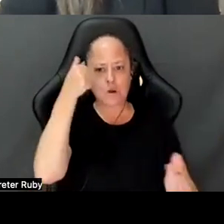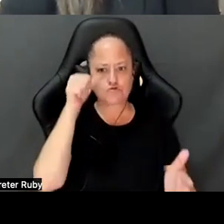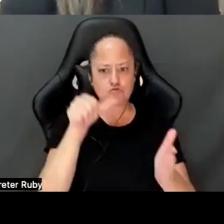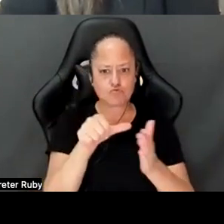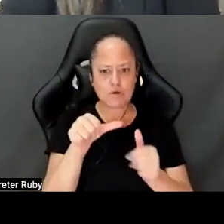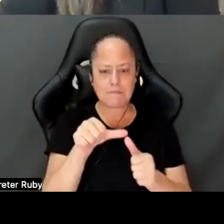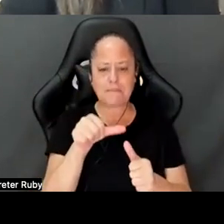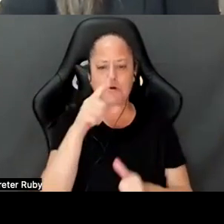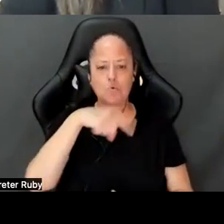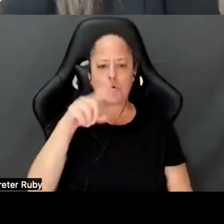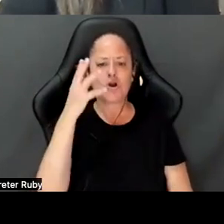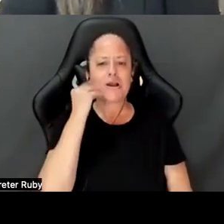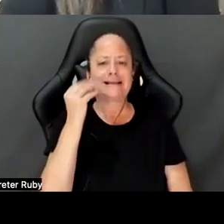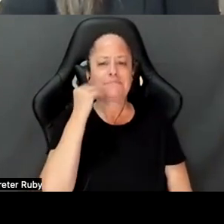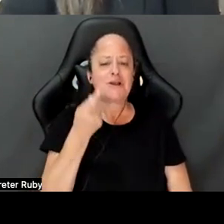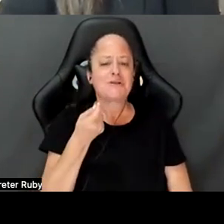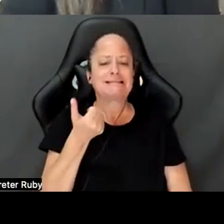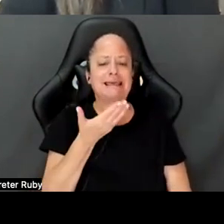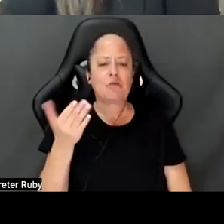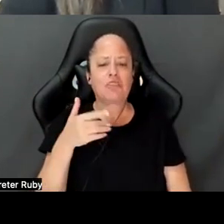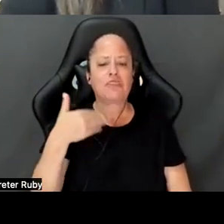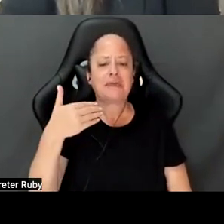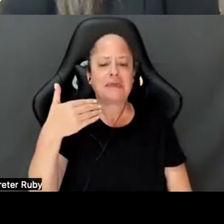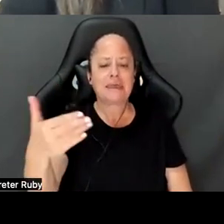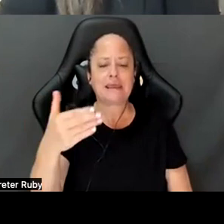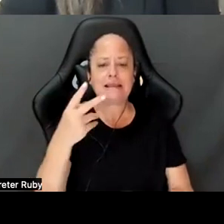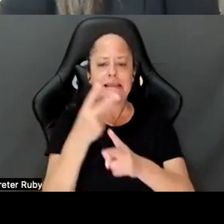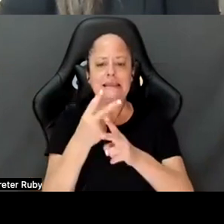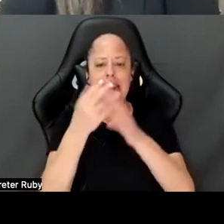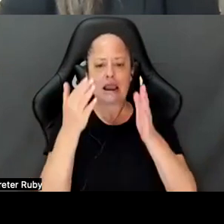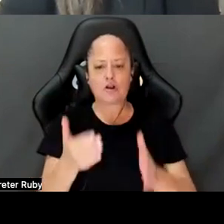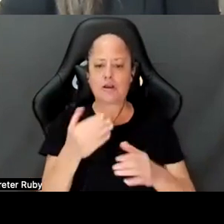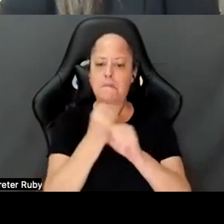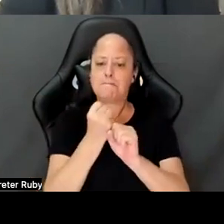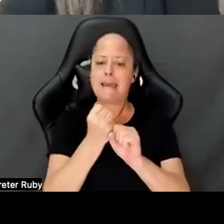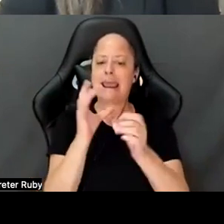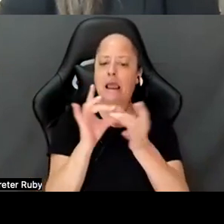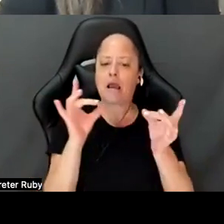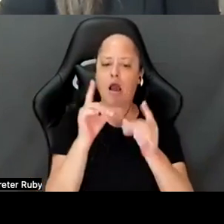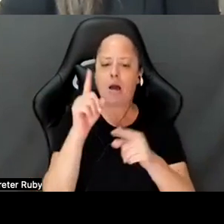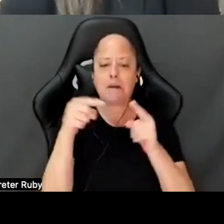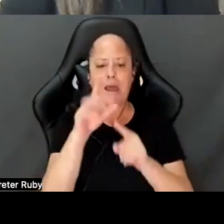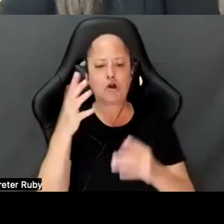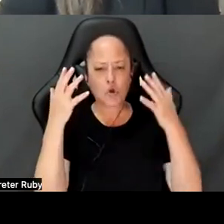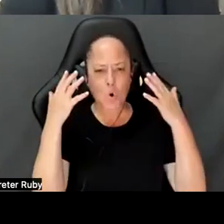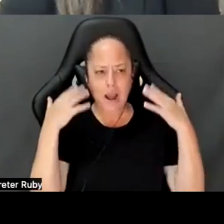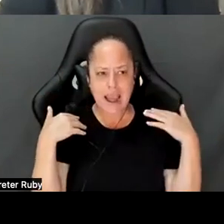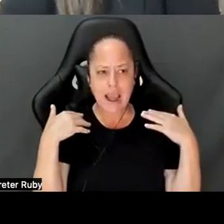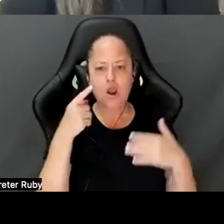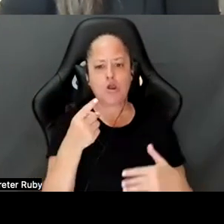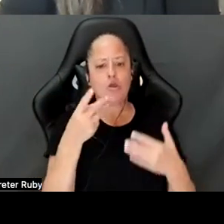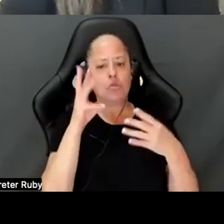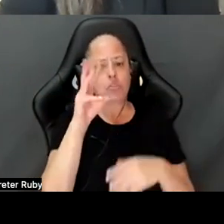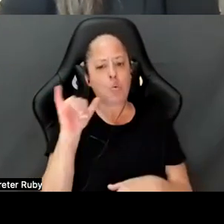we're experiencing little things. If a caregiver is making a comment about your hair or about the way that you want to do